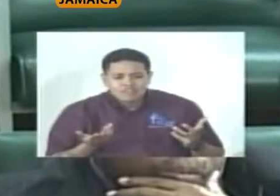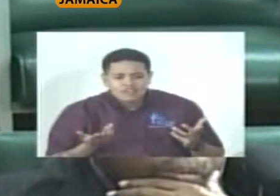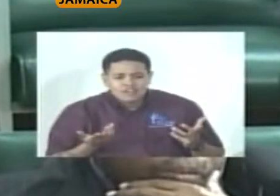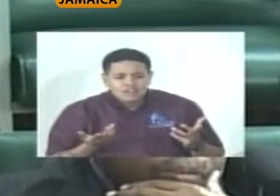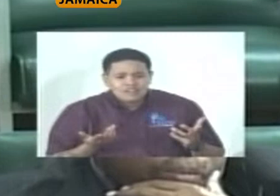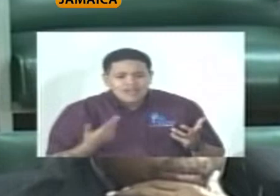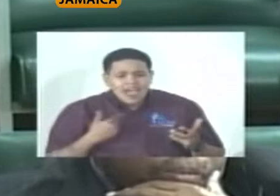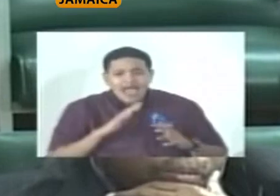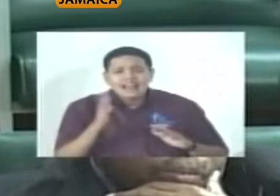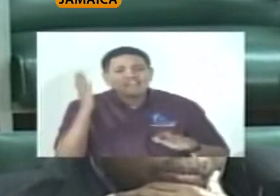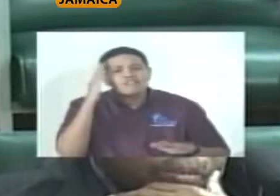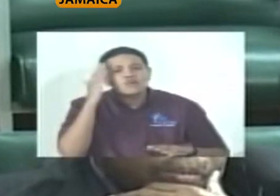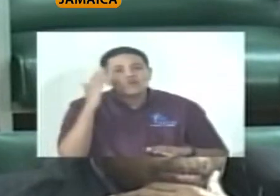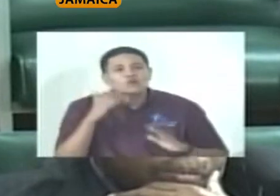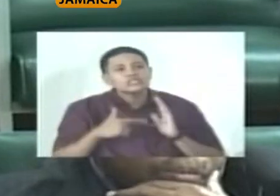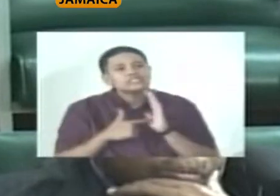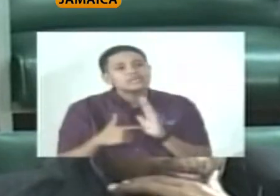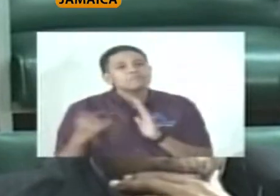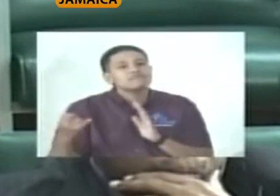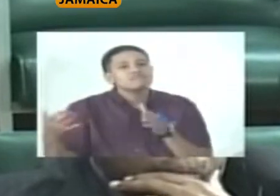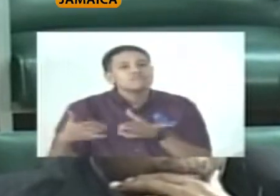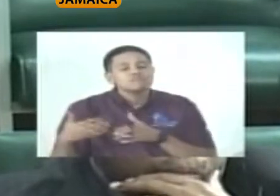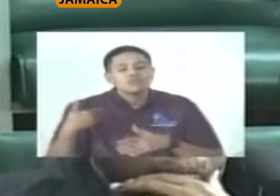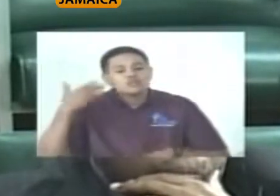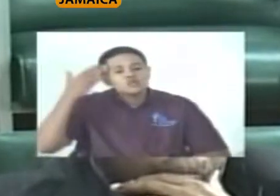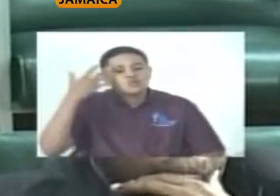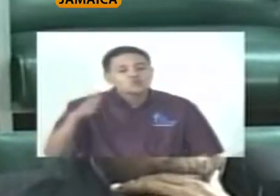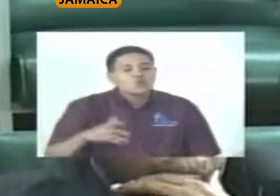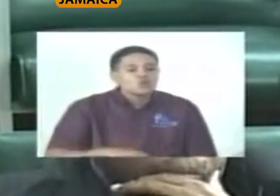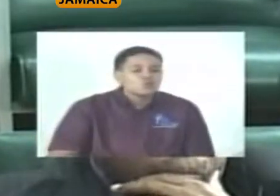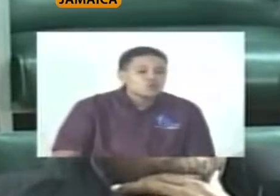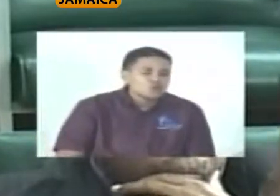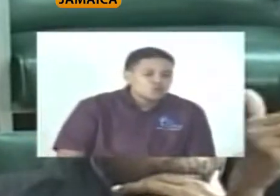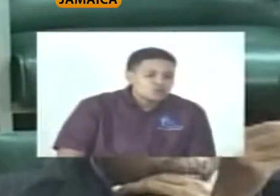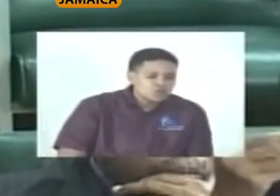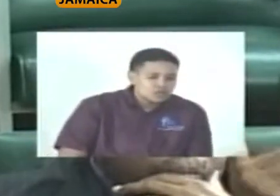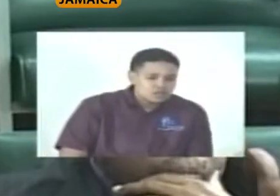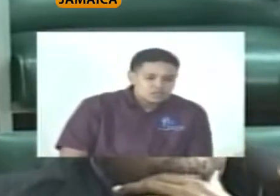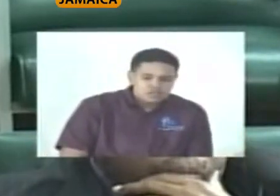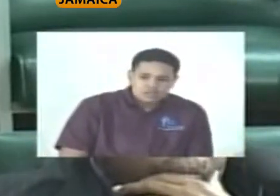was a symbol for a gang. I just did not know. And they have,